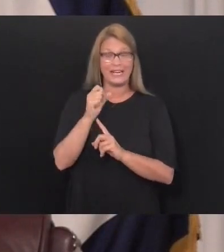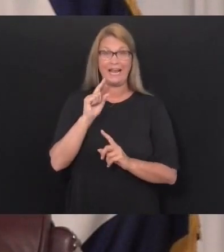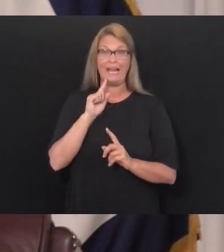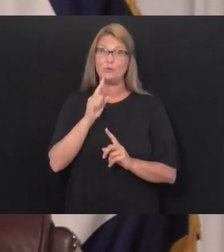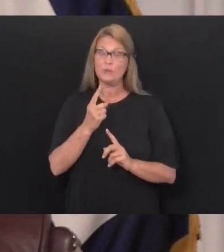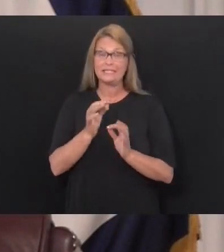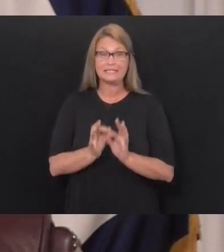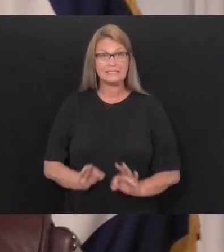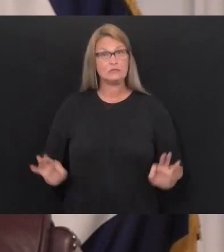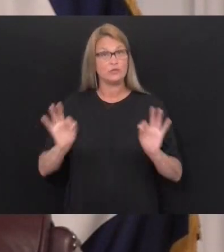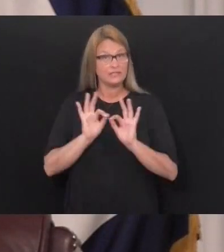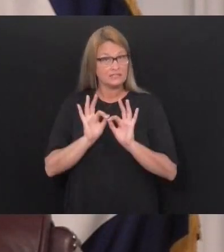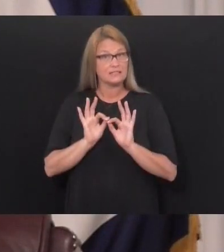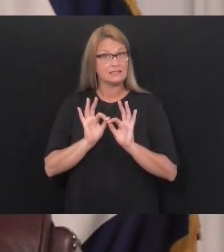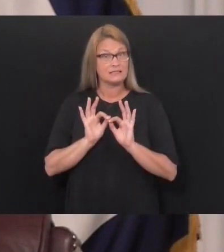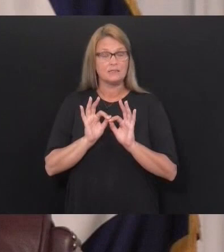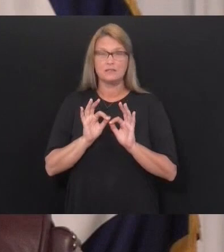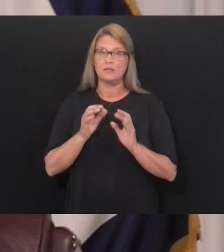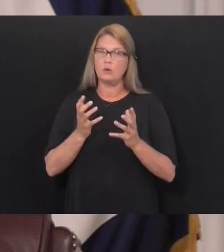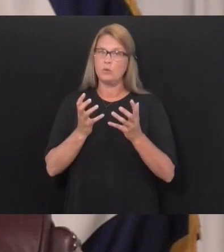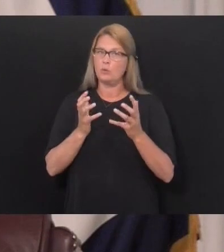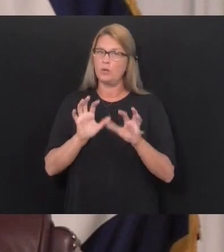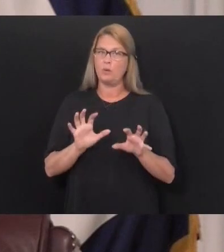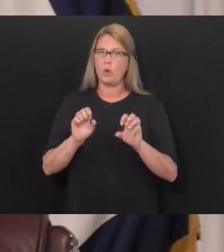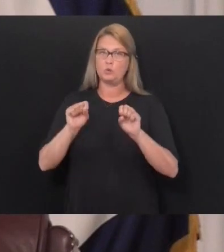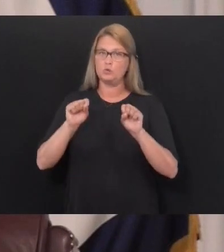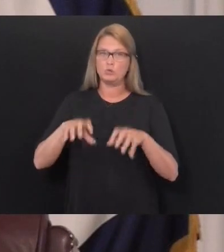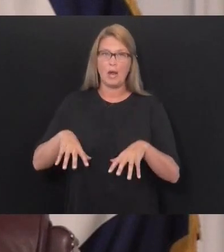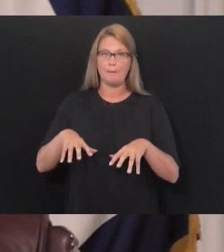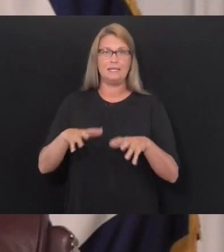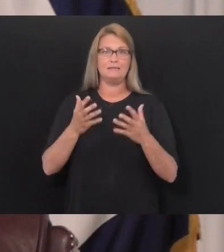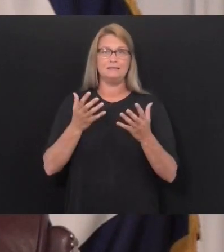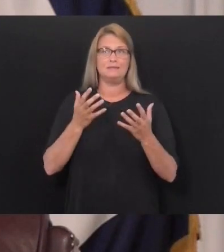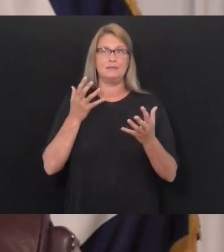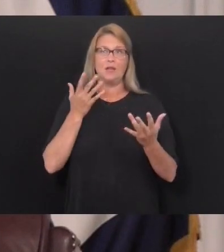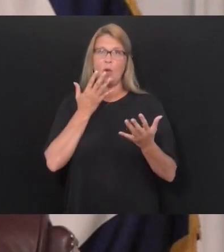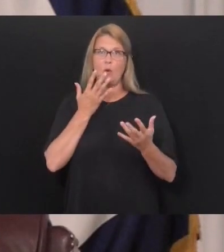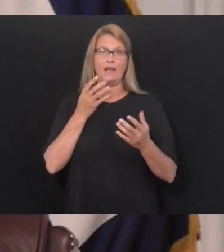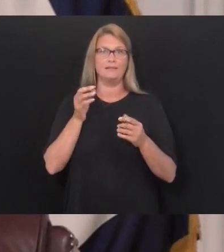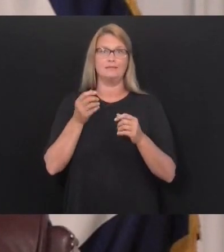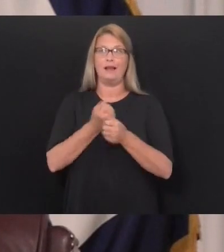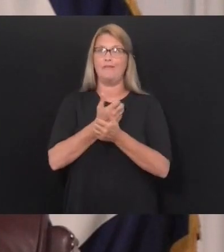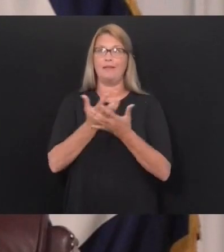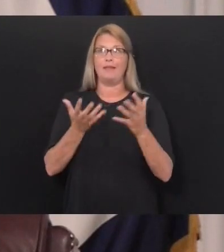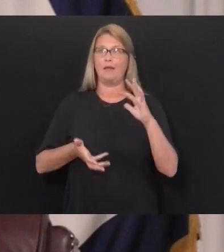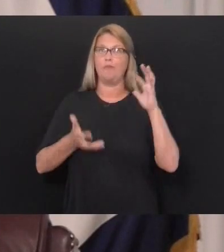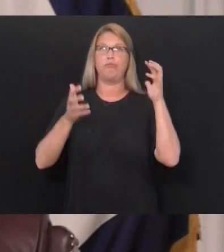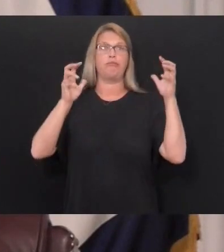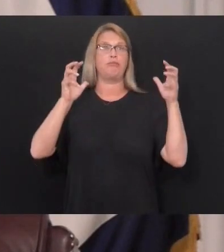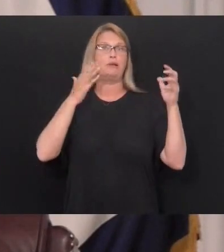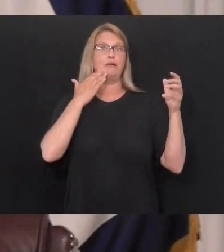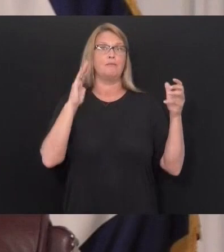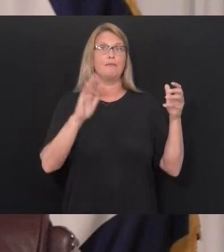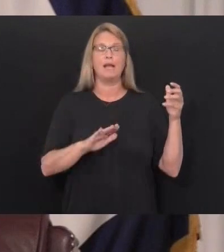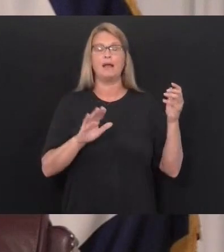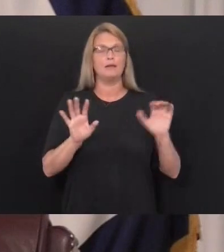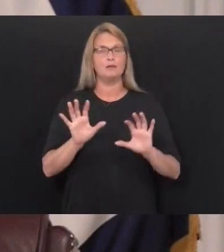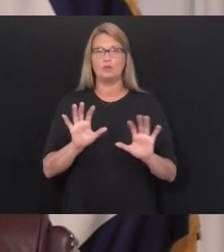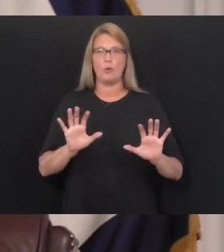games, can we realistically put football players and athletes onto fields in